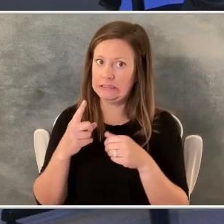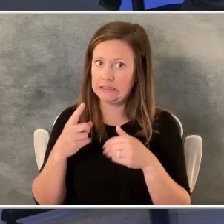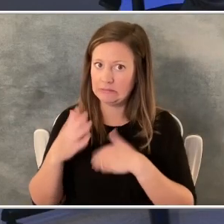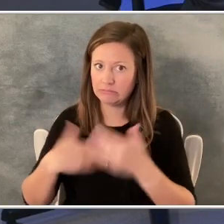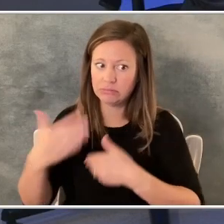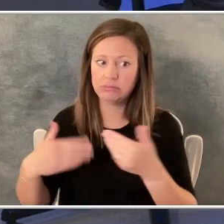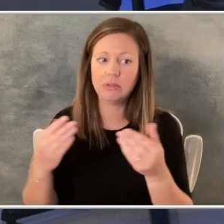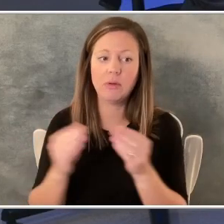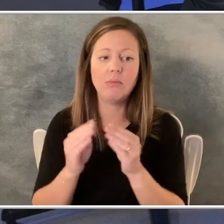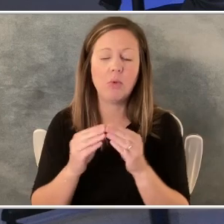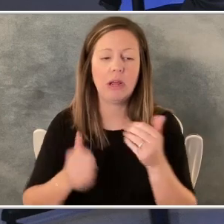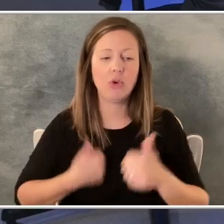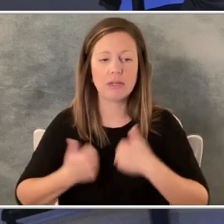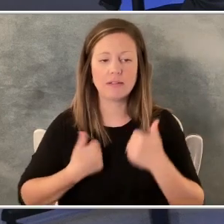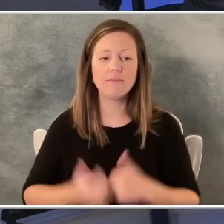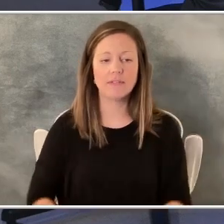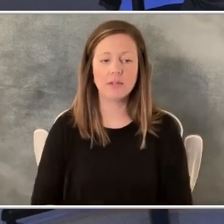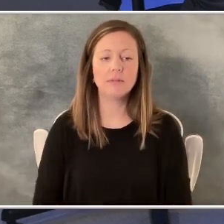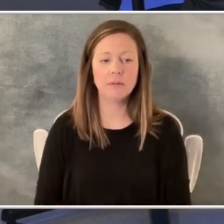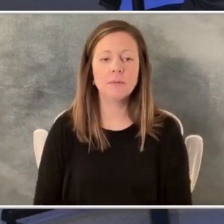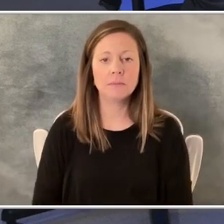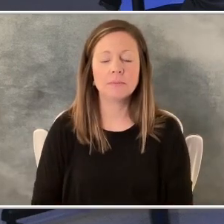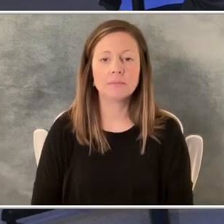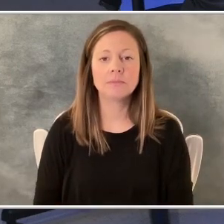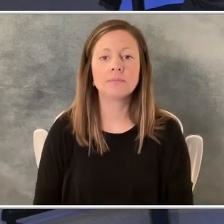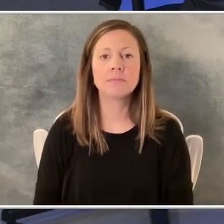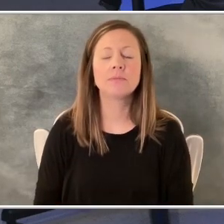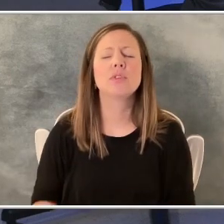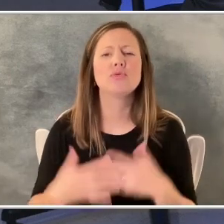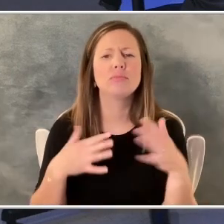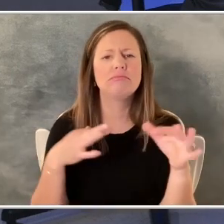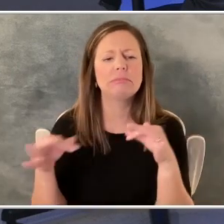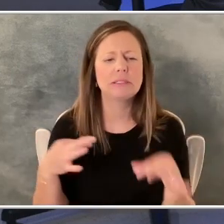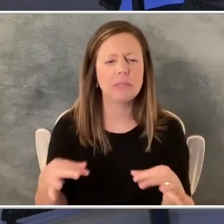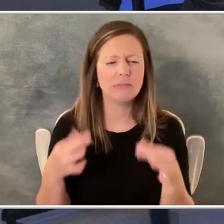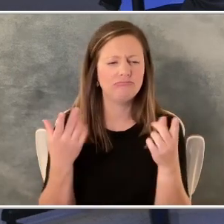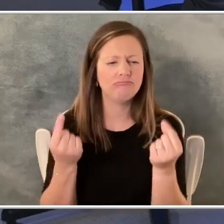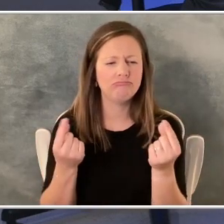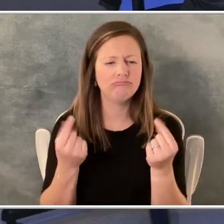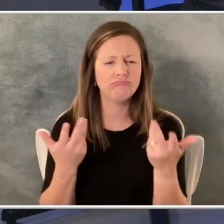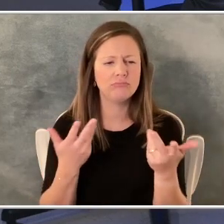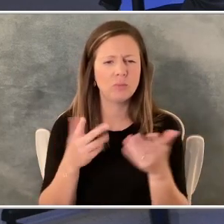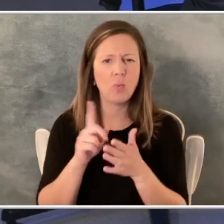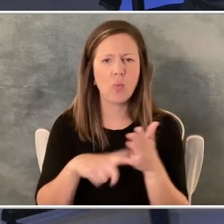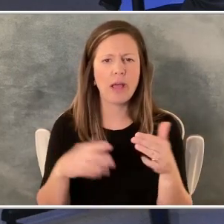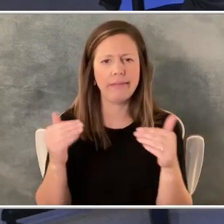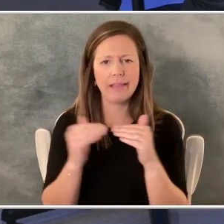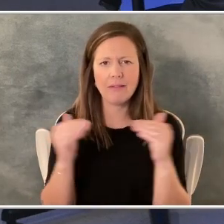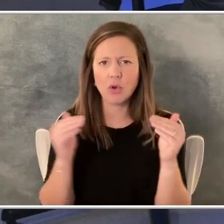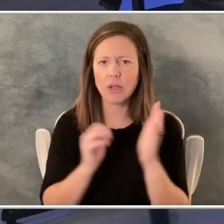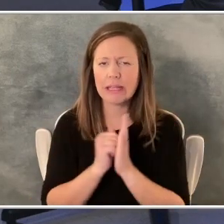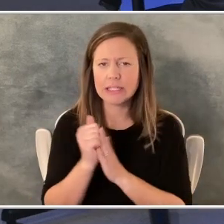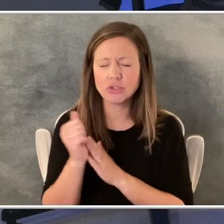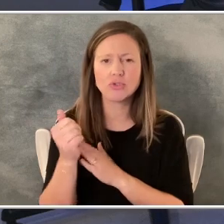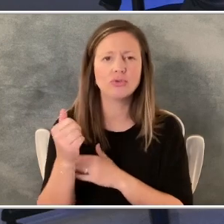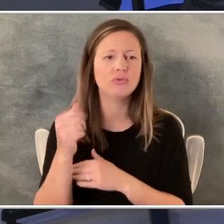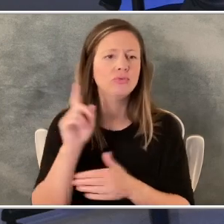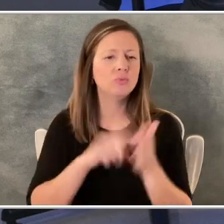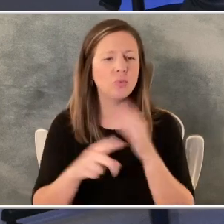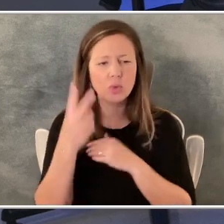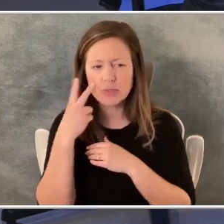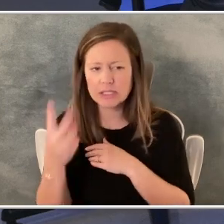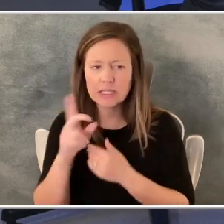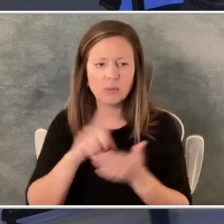quite suspicious. So tell us about Scott's nodule. Take us inside his body. What stage was the cancer at, and what were you seeing, and what concerned